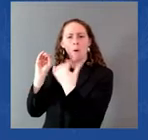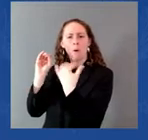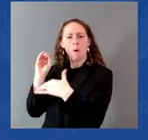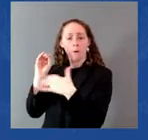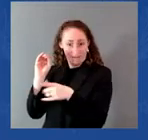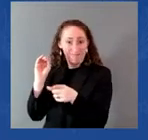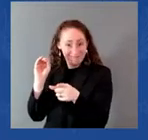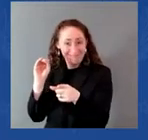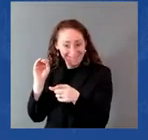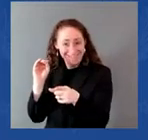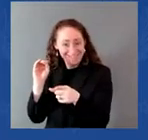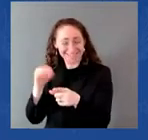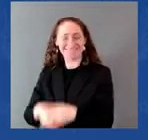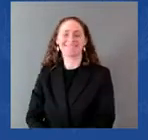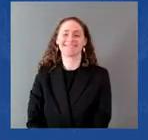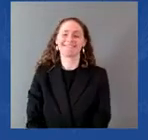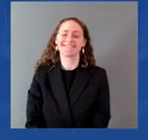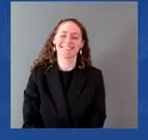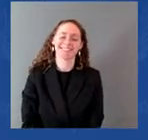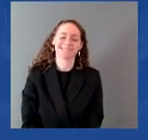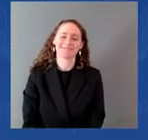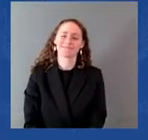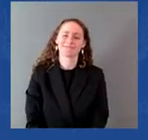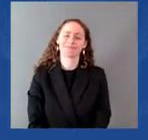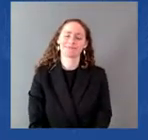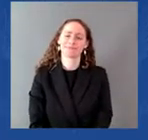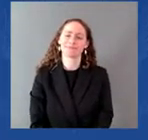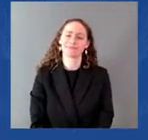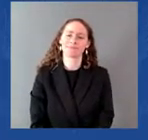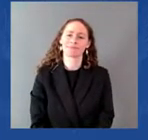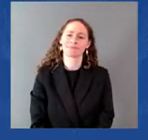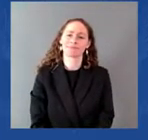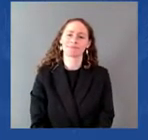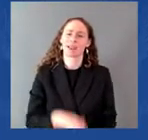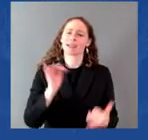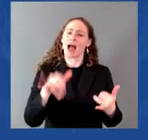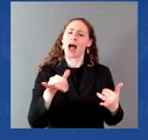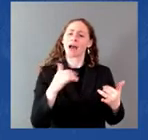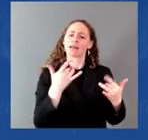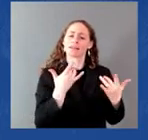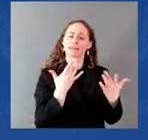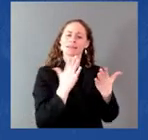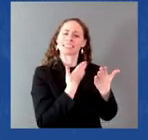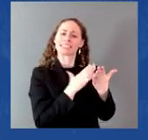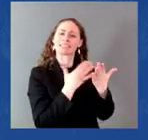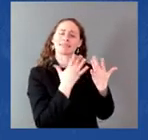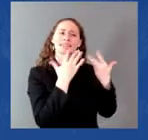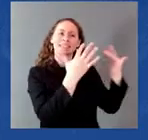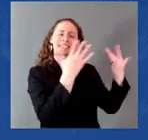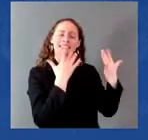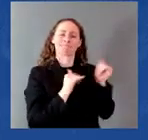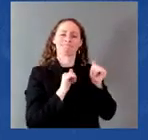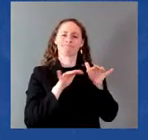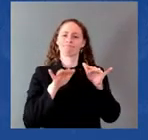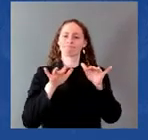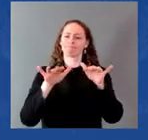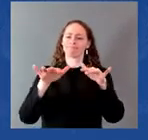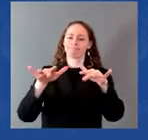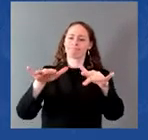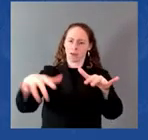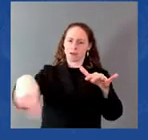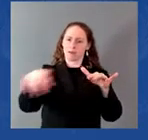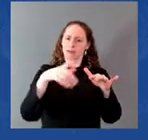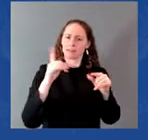have or ever will. And 50 years ago, Justino performed at the inauguration of the Kennedy